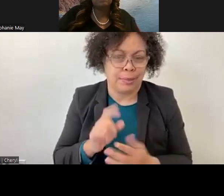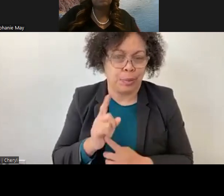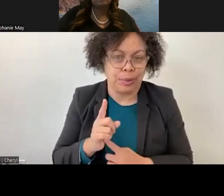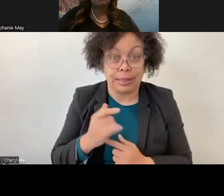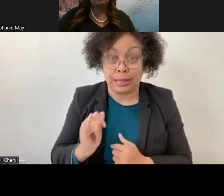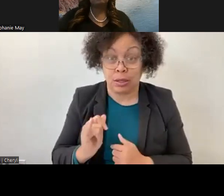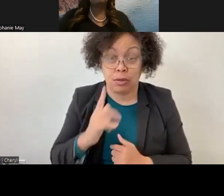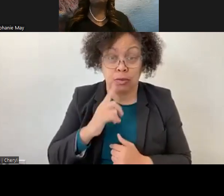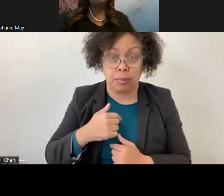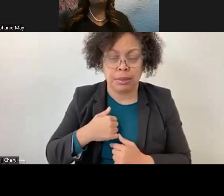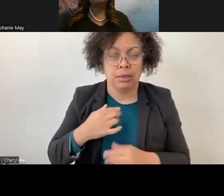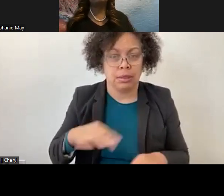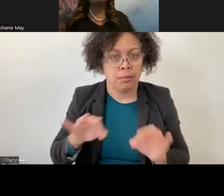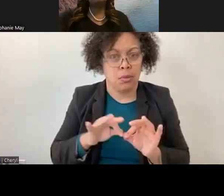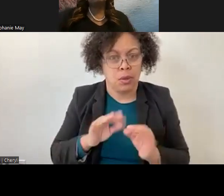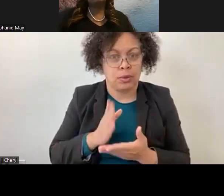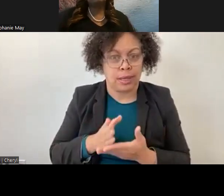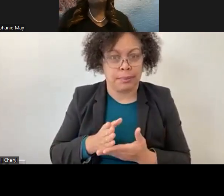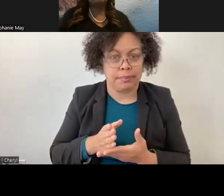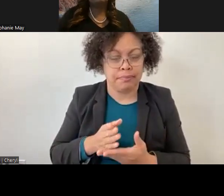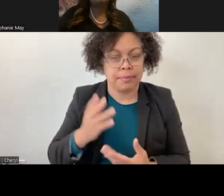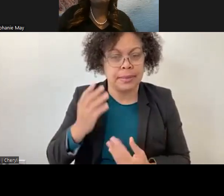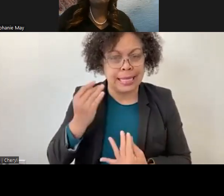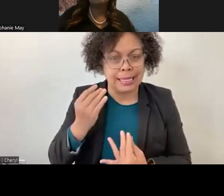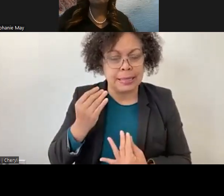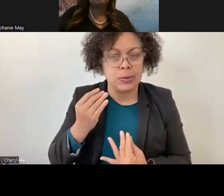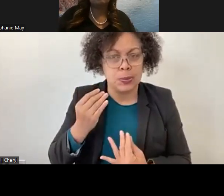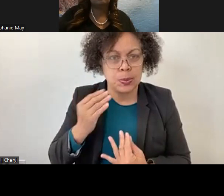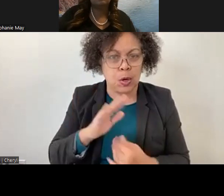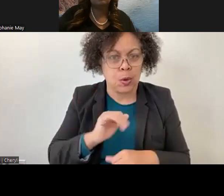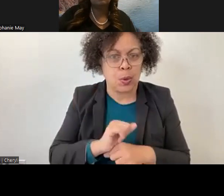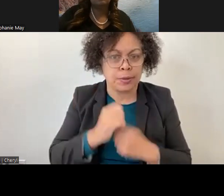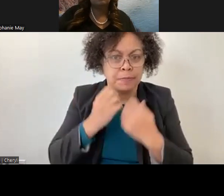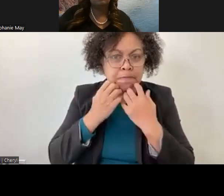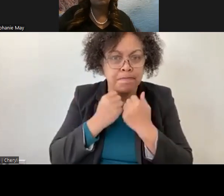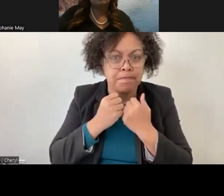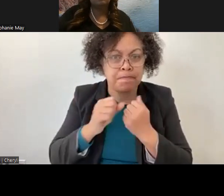me to sort of reflect on the value of what she did from my perspective,